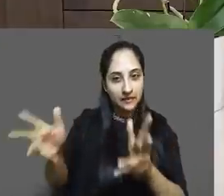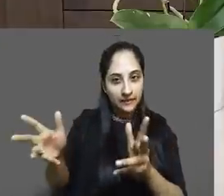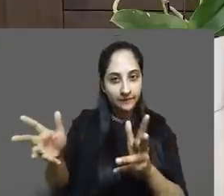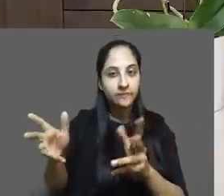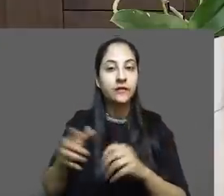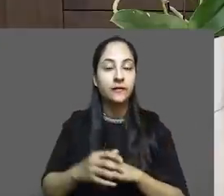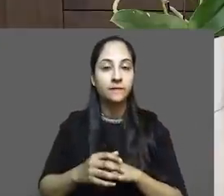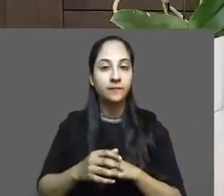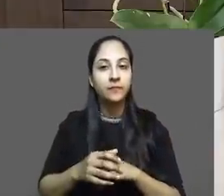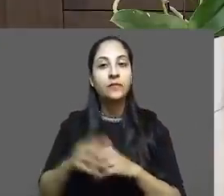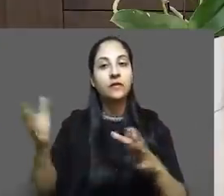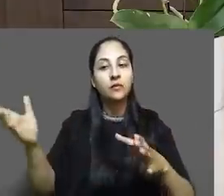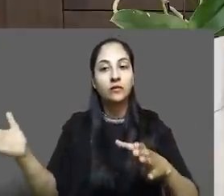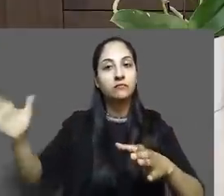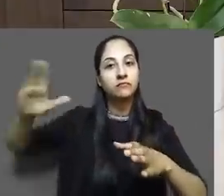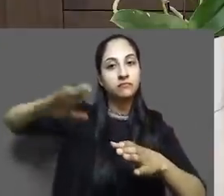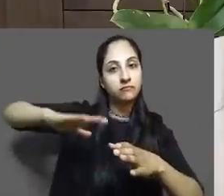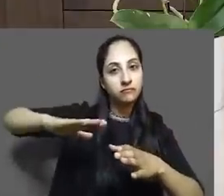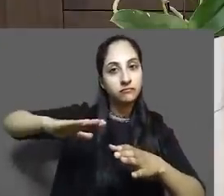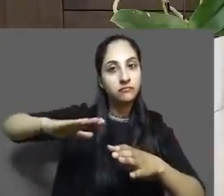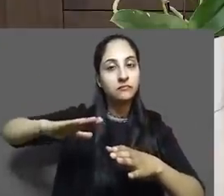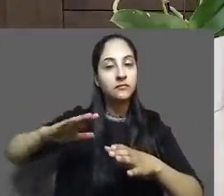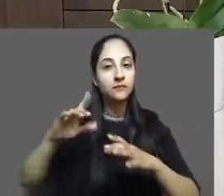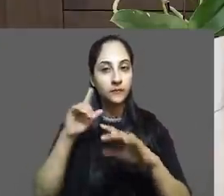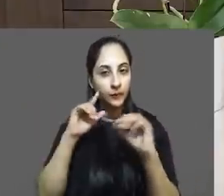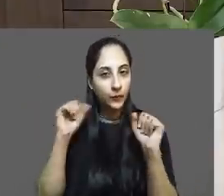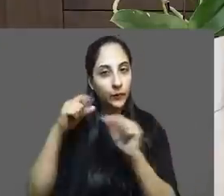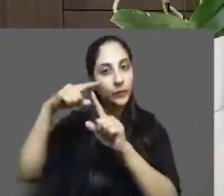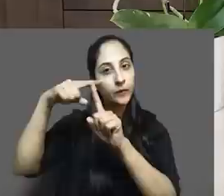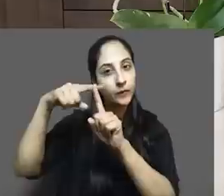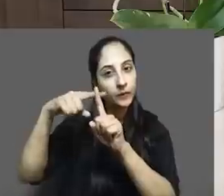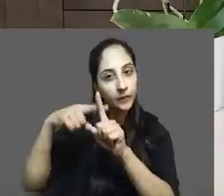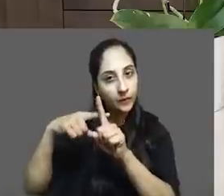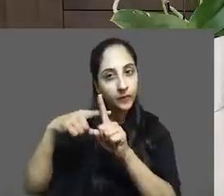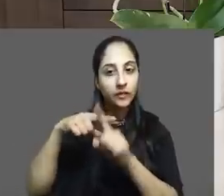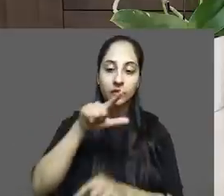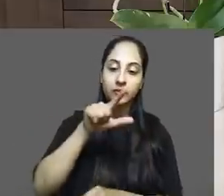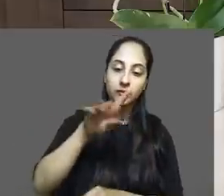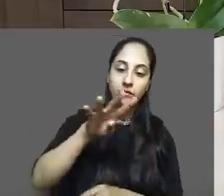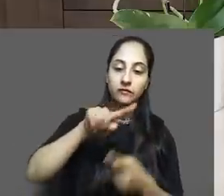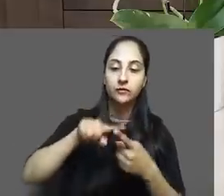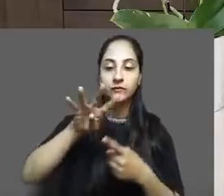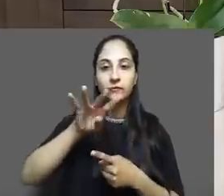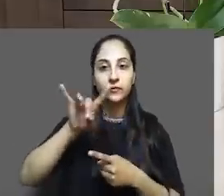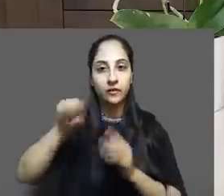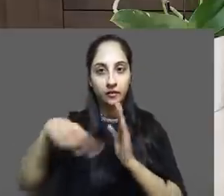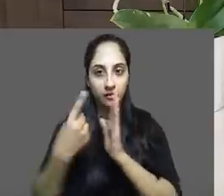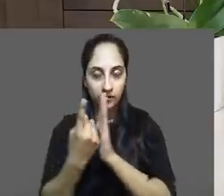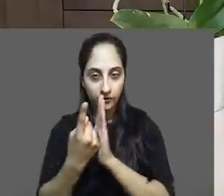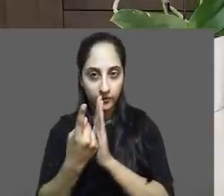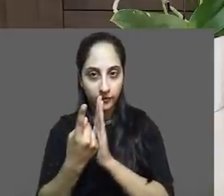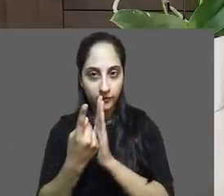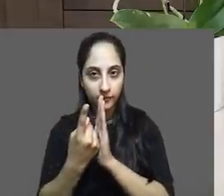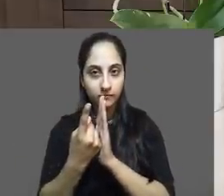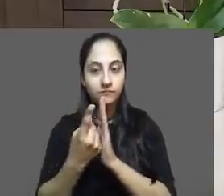fridge, definitely in a pot maybe that you can cover, and put it in a cold temperature for 24 to 48